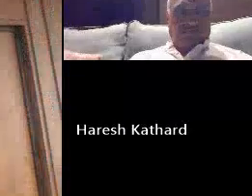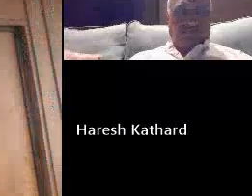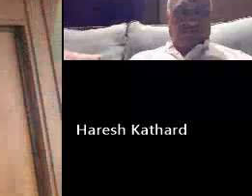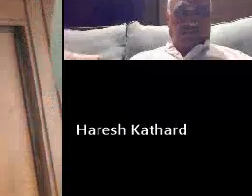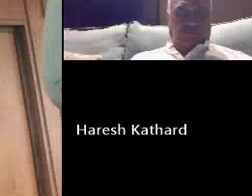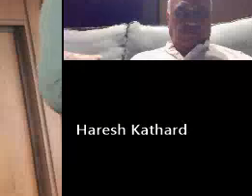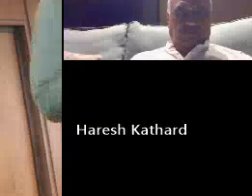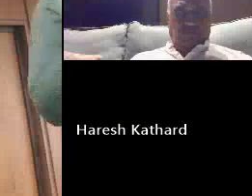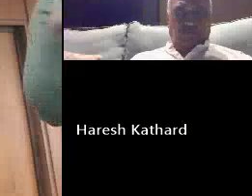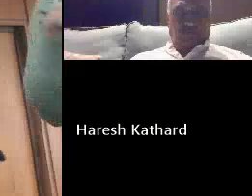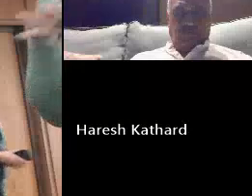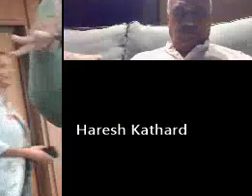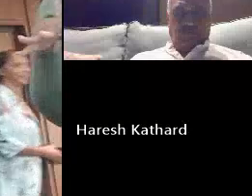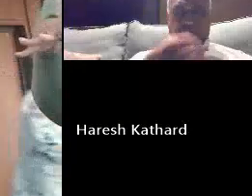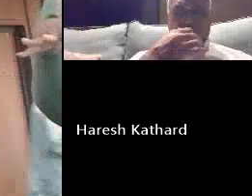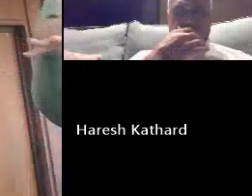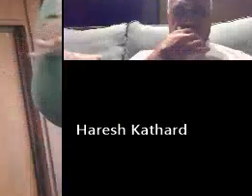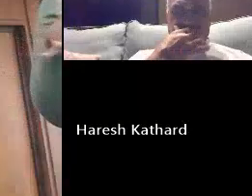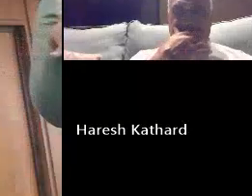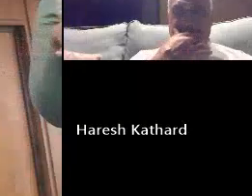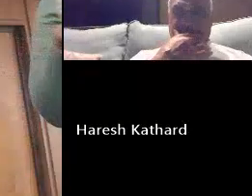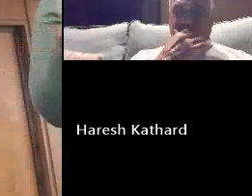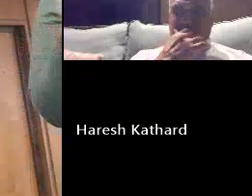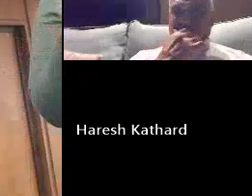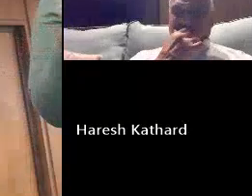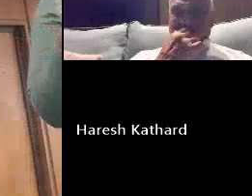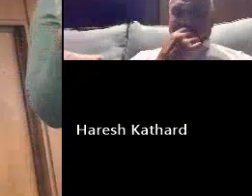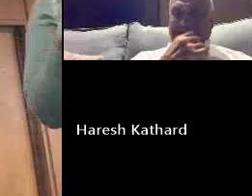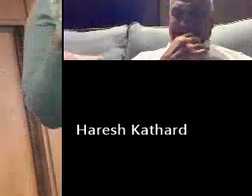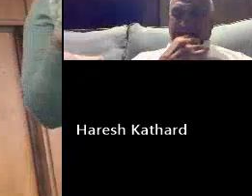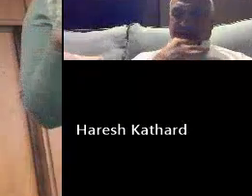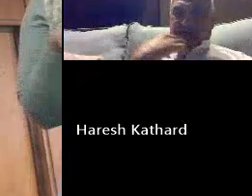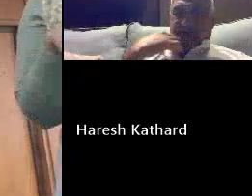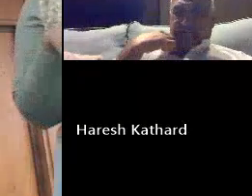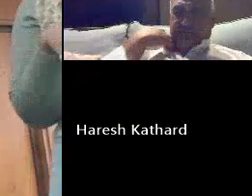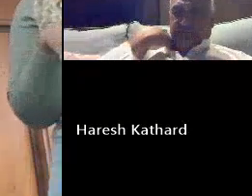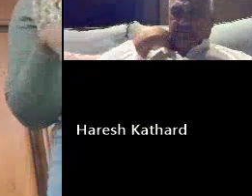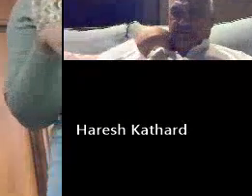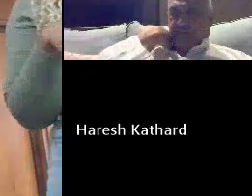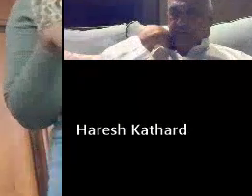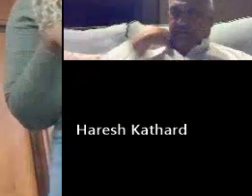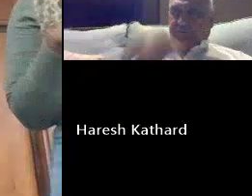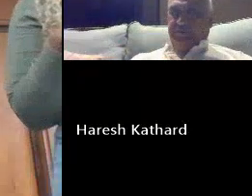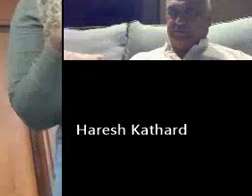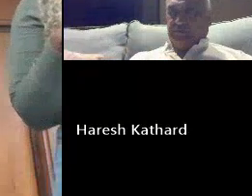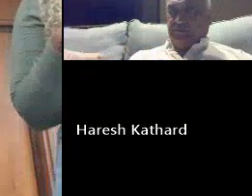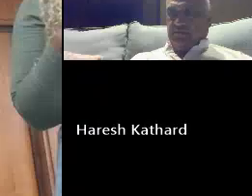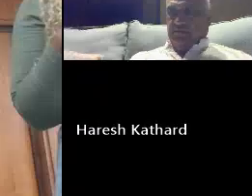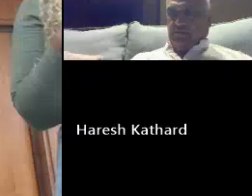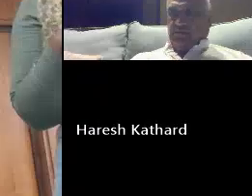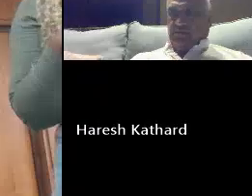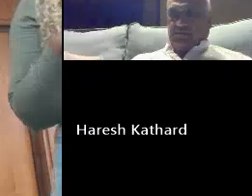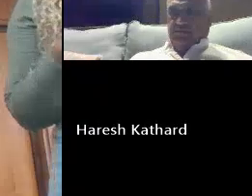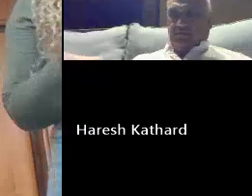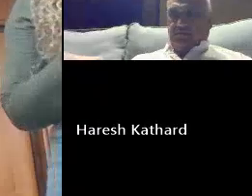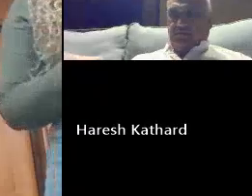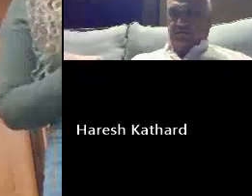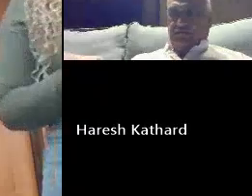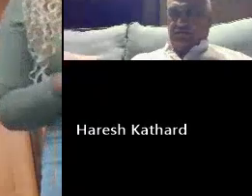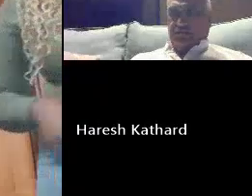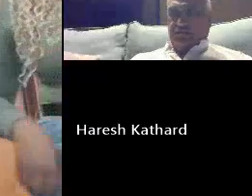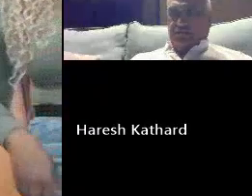The problem is that next Thursday I'm not here. So I'm going to have to think whether we do it for May or do it one of the weeks after. Yeah, then